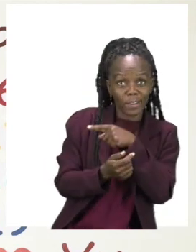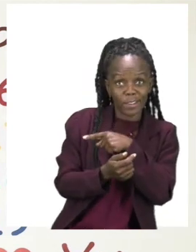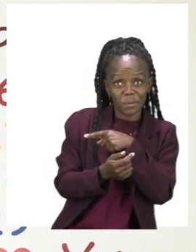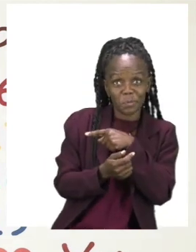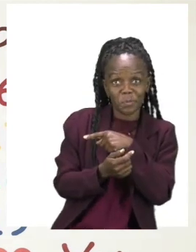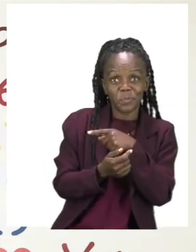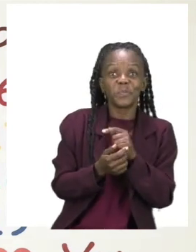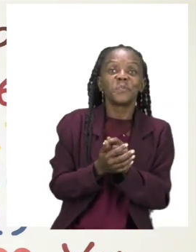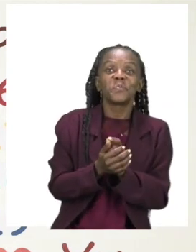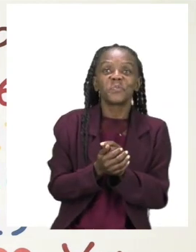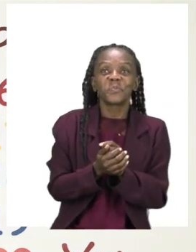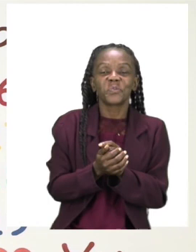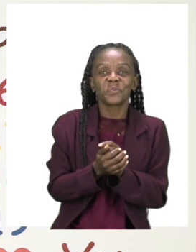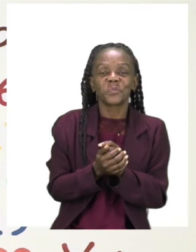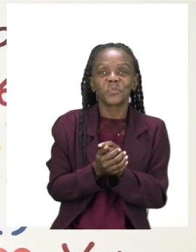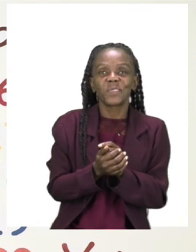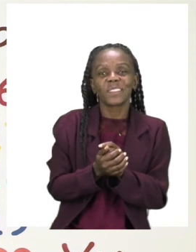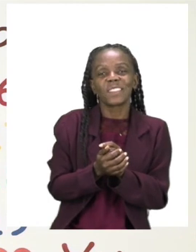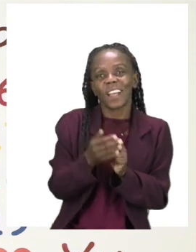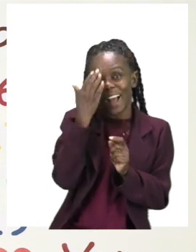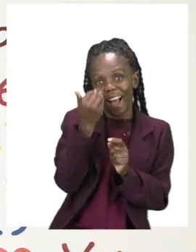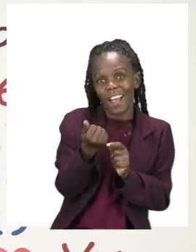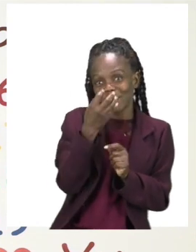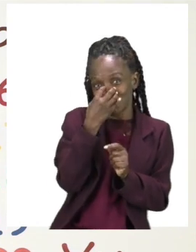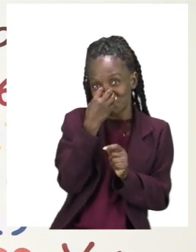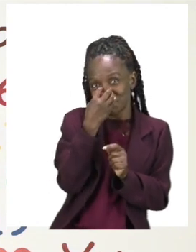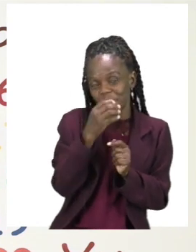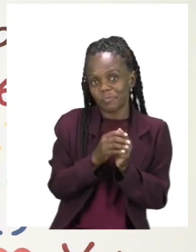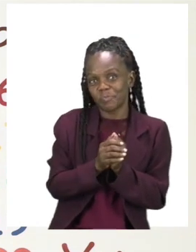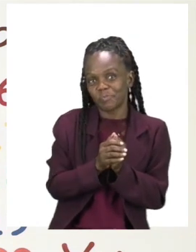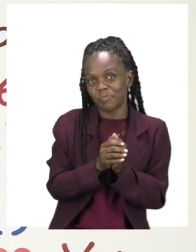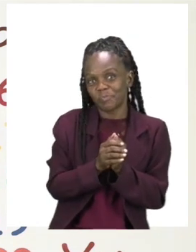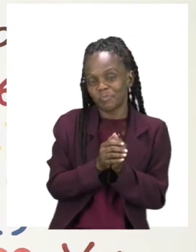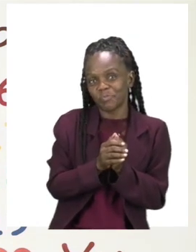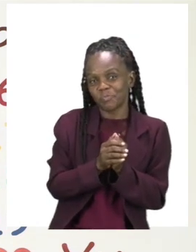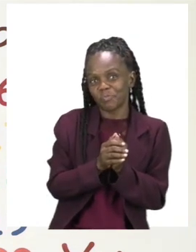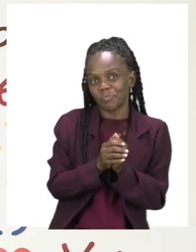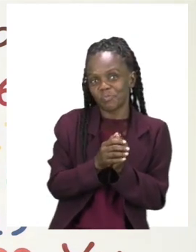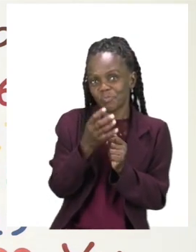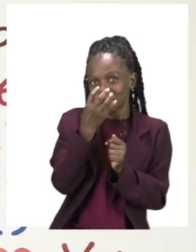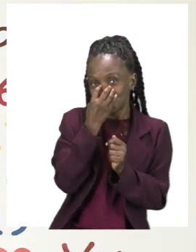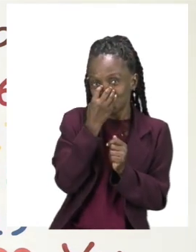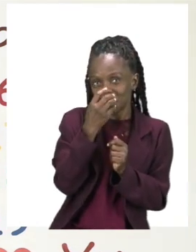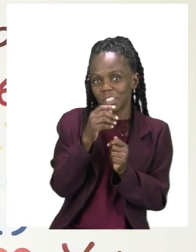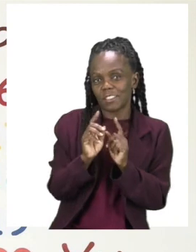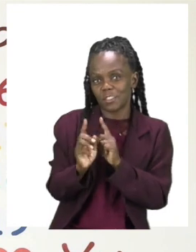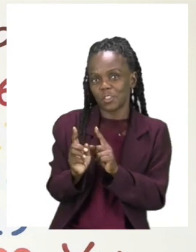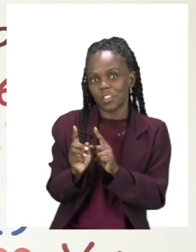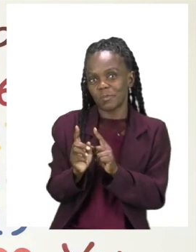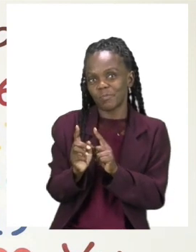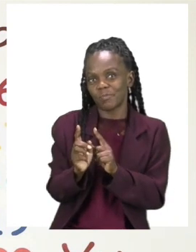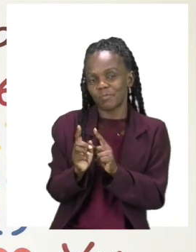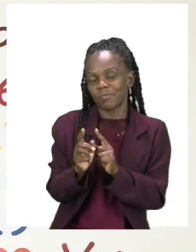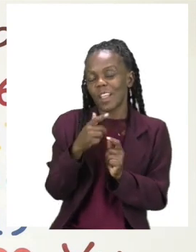there he is. Hello, Zashi. So, from Zashi and I, we would like